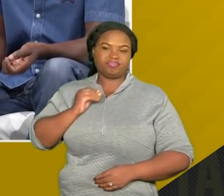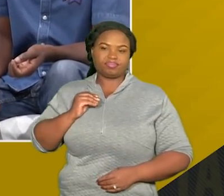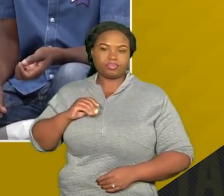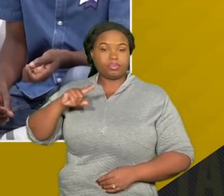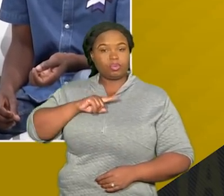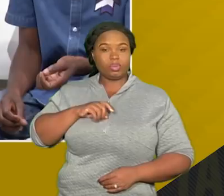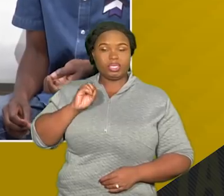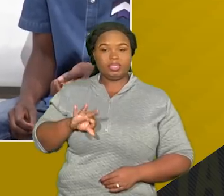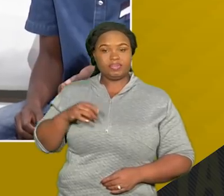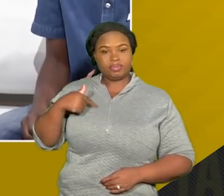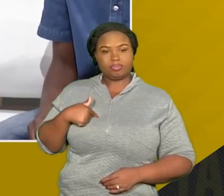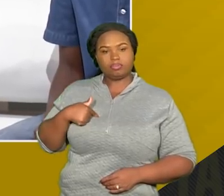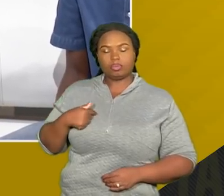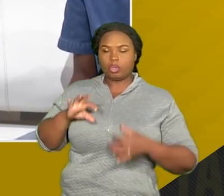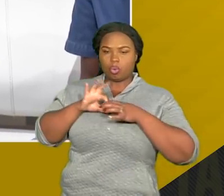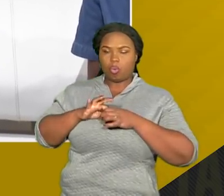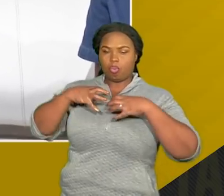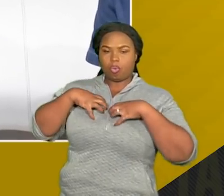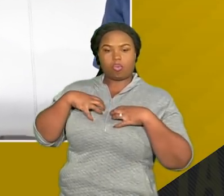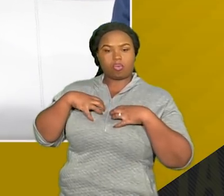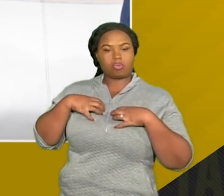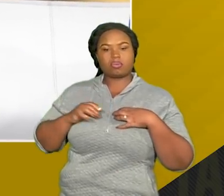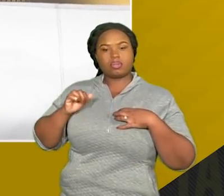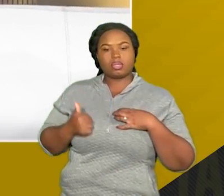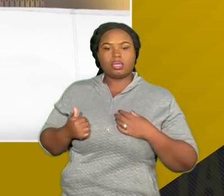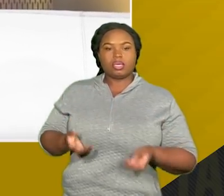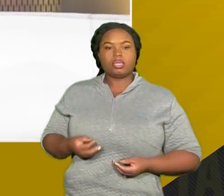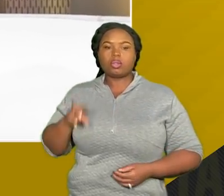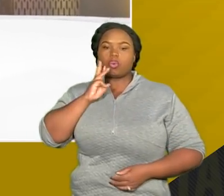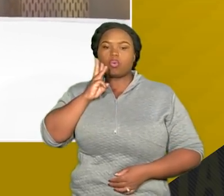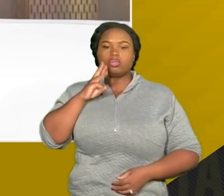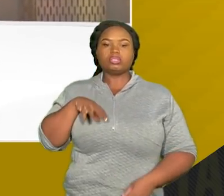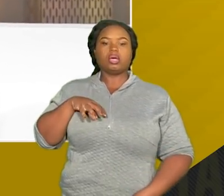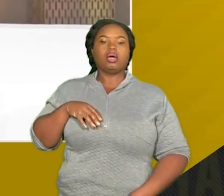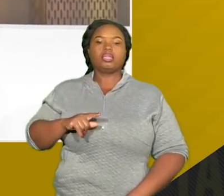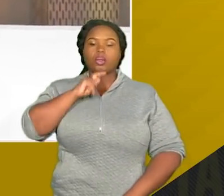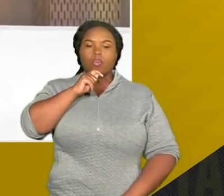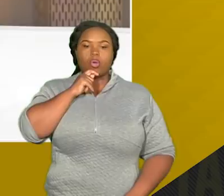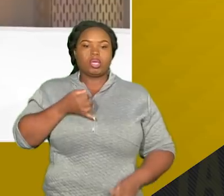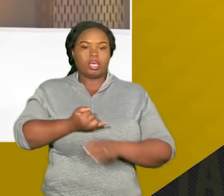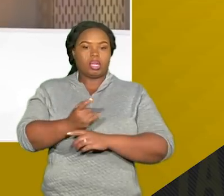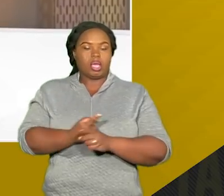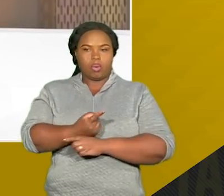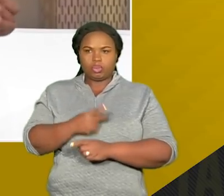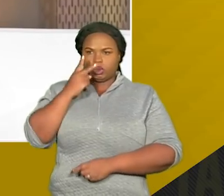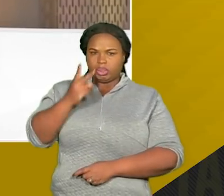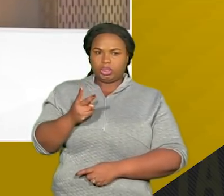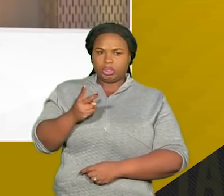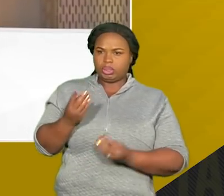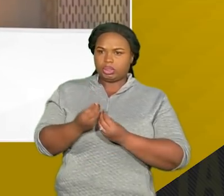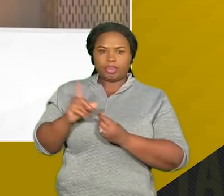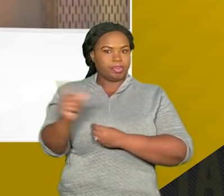For one, if you're going to be in your own home and you're going to get a glass of water in the AM and ubona siriti santo